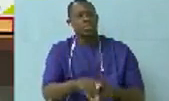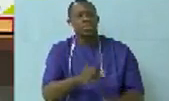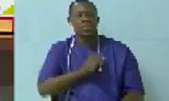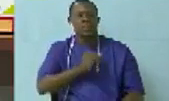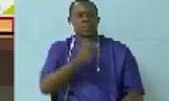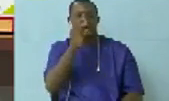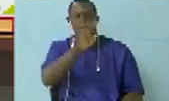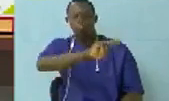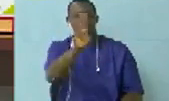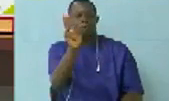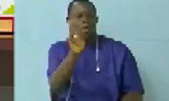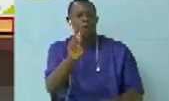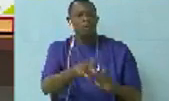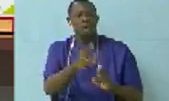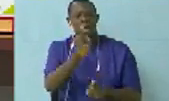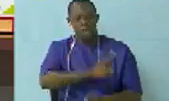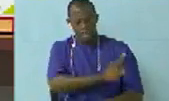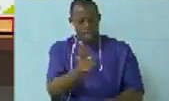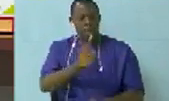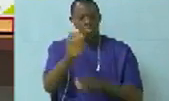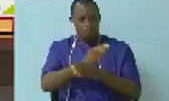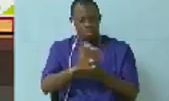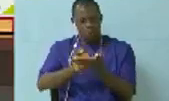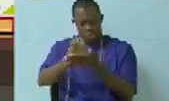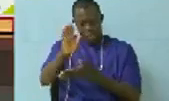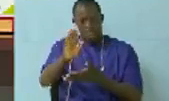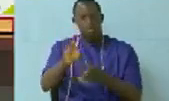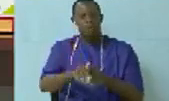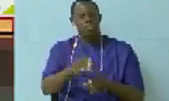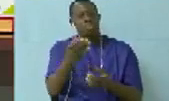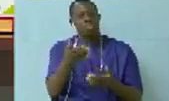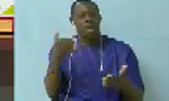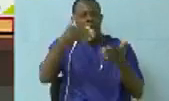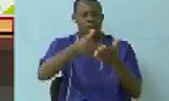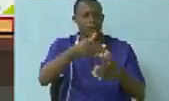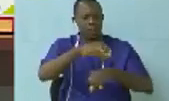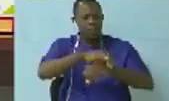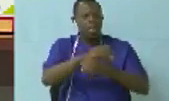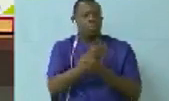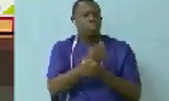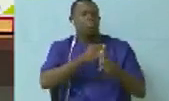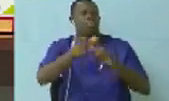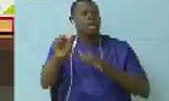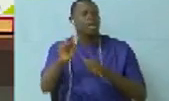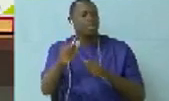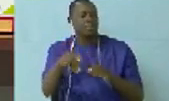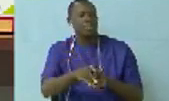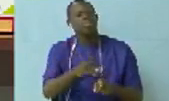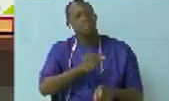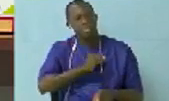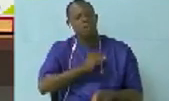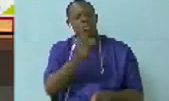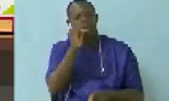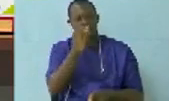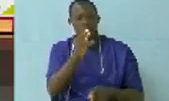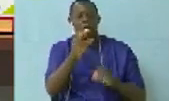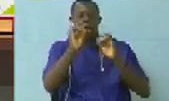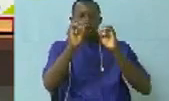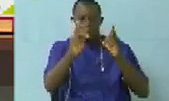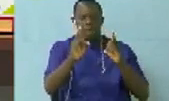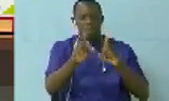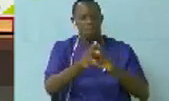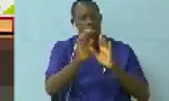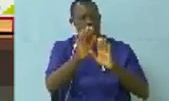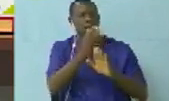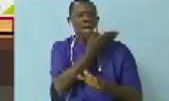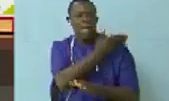you know, they've been sent to come for me. I said, okay, then allow me to, you know, get